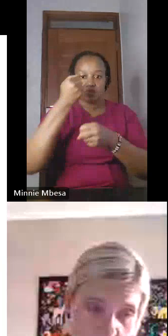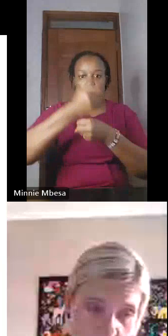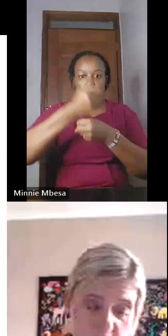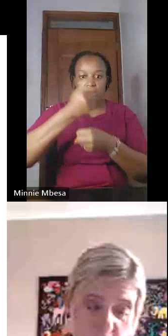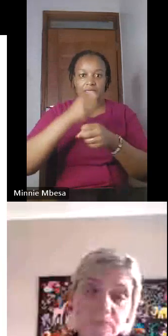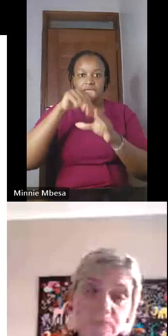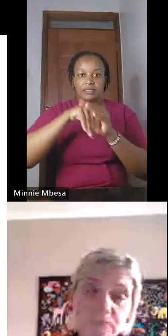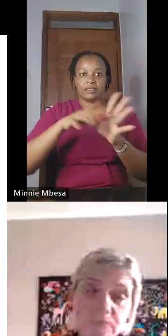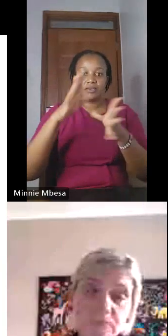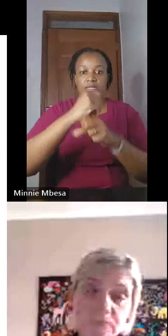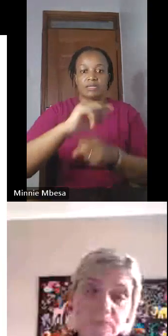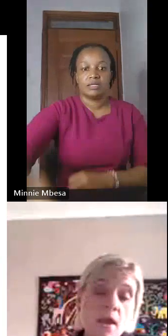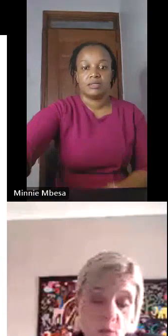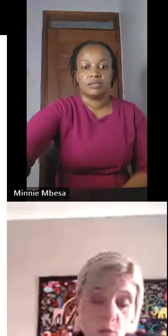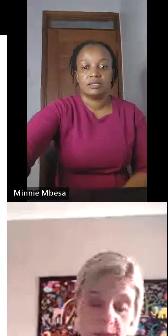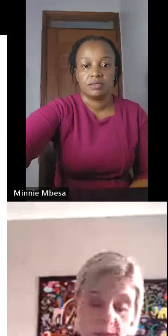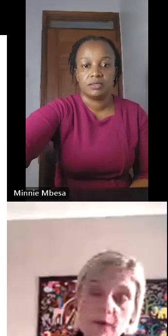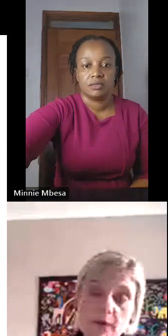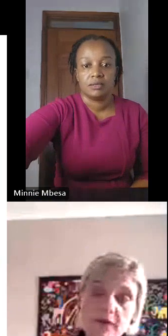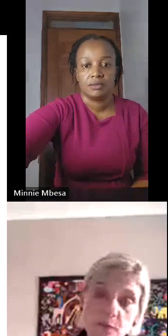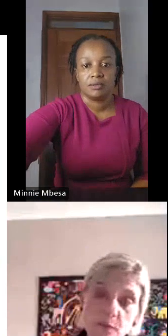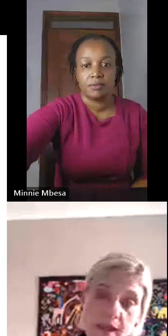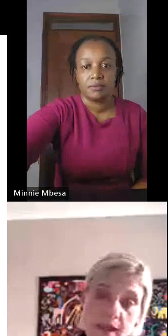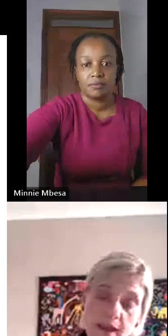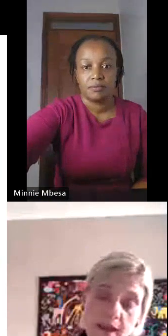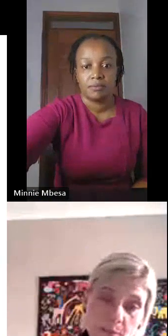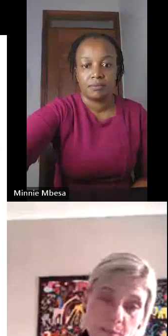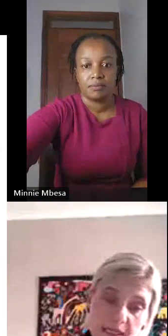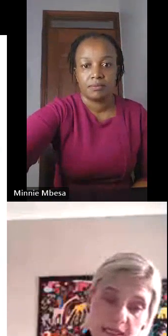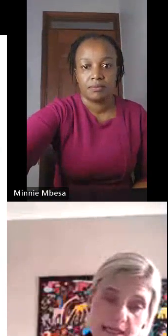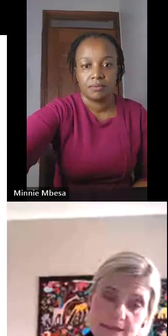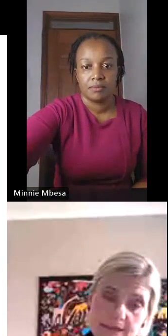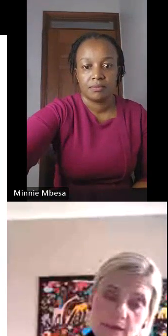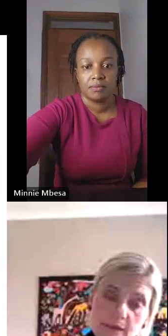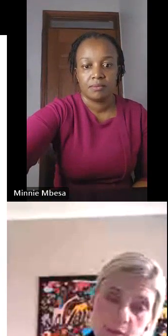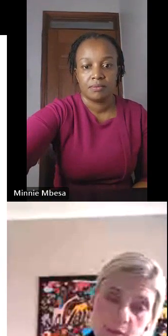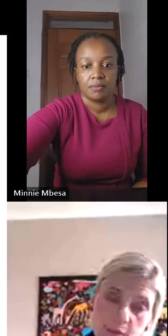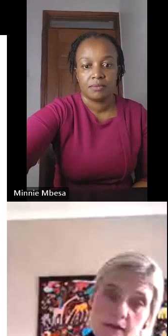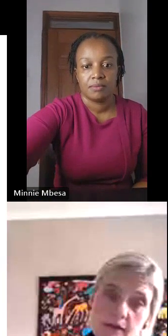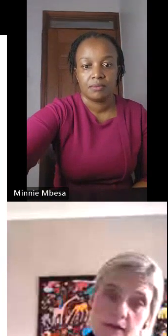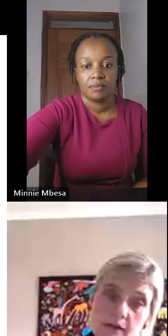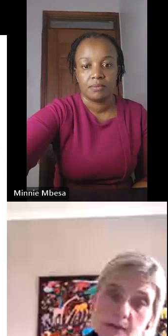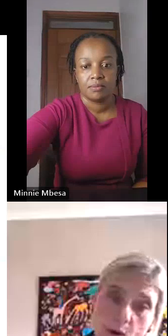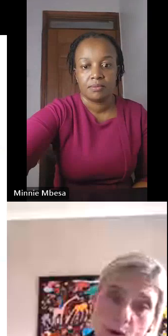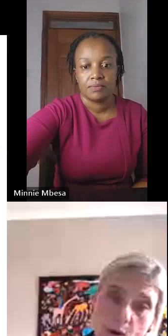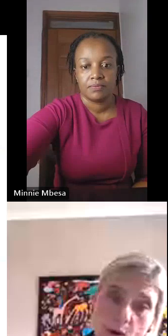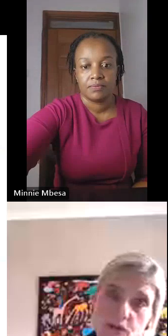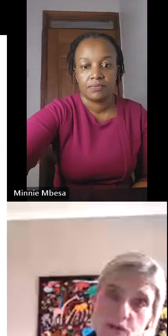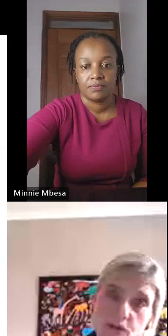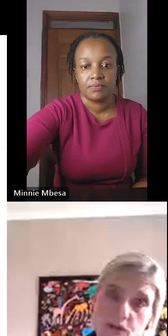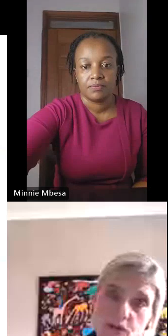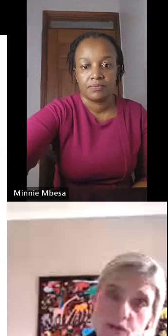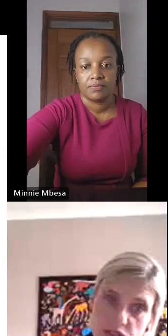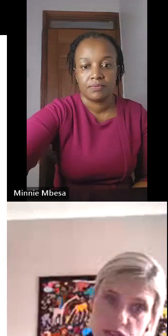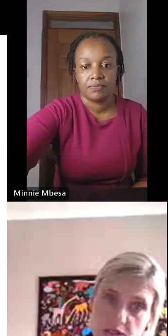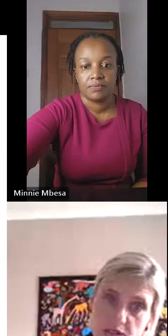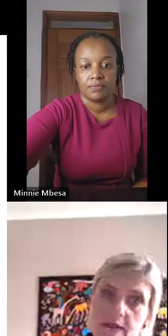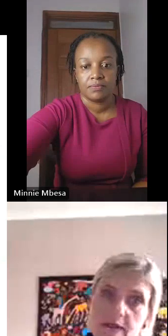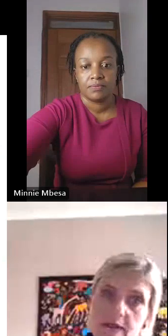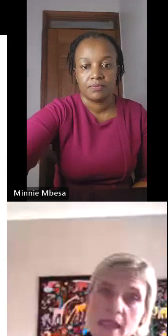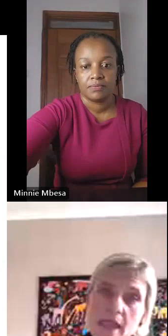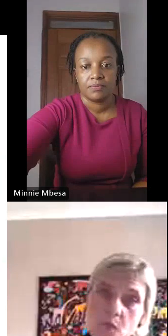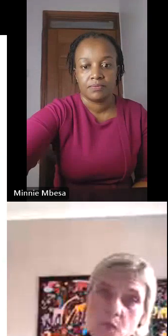their scholarship. We know that where a public sector employer supports your